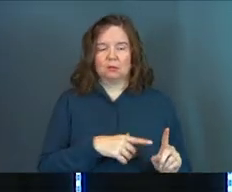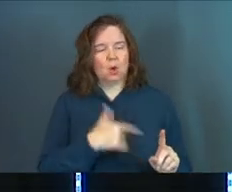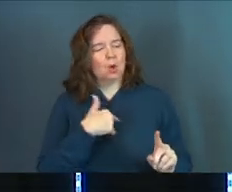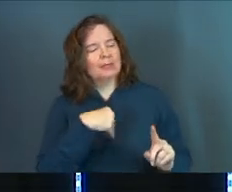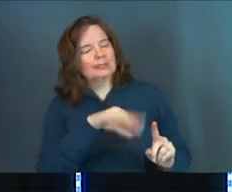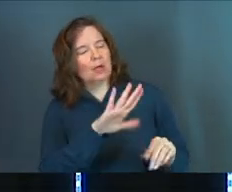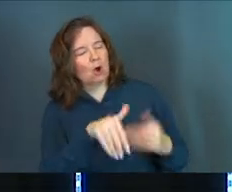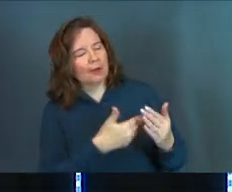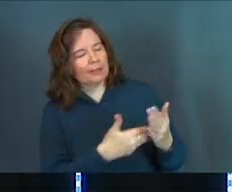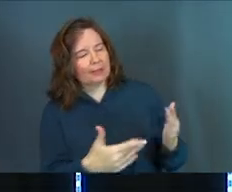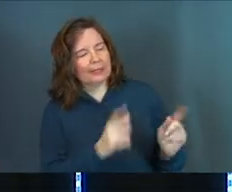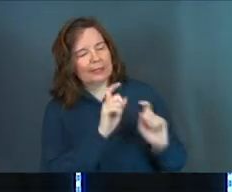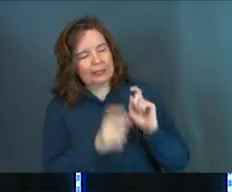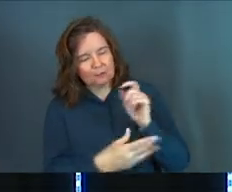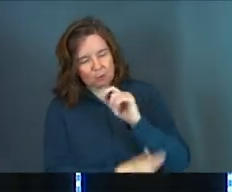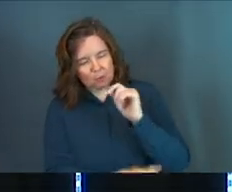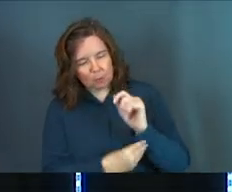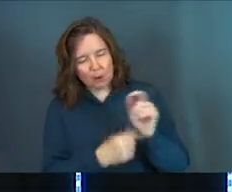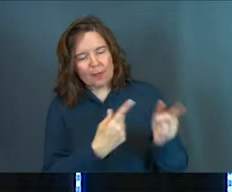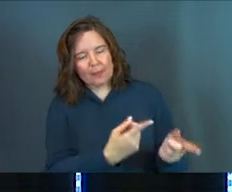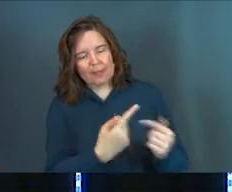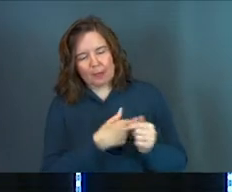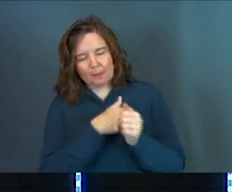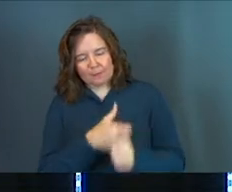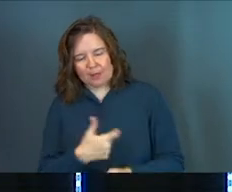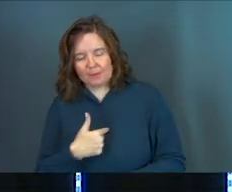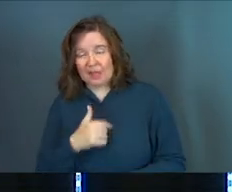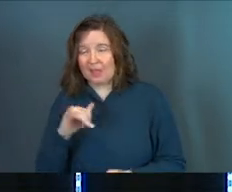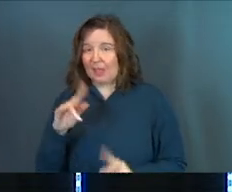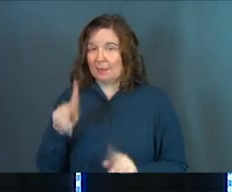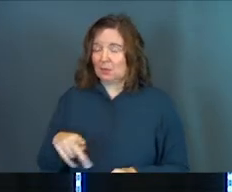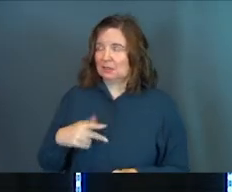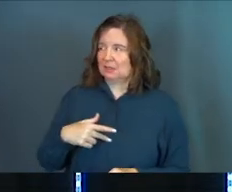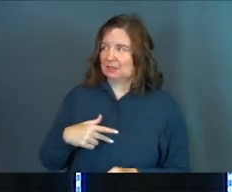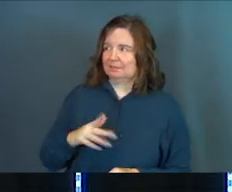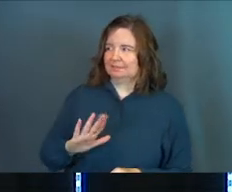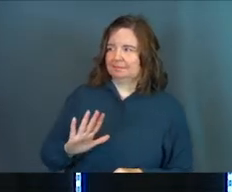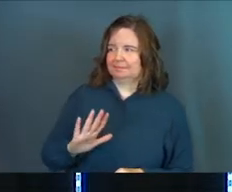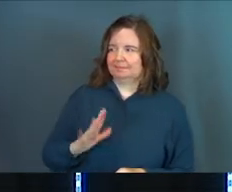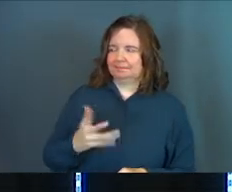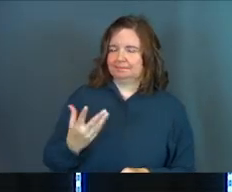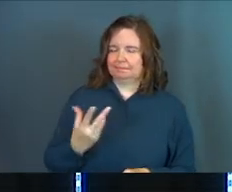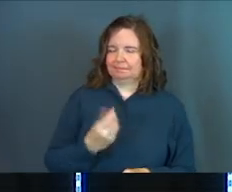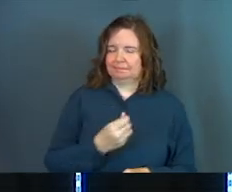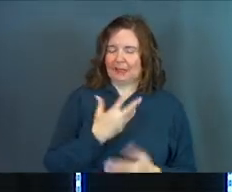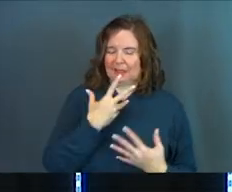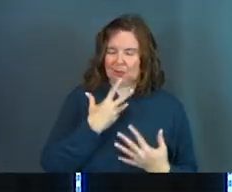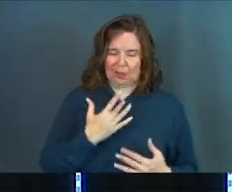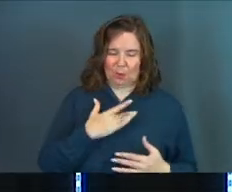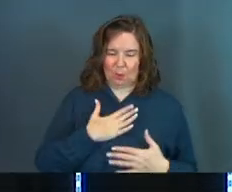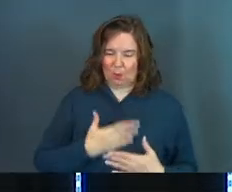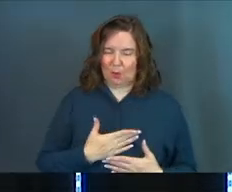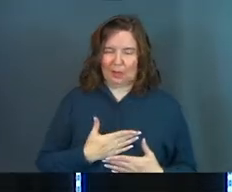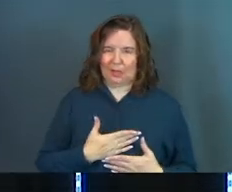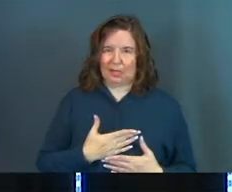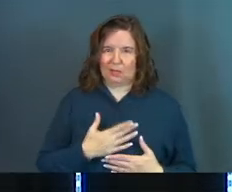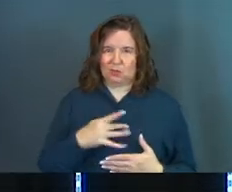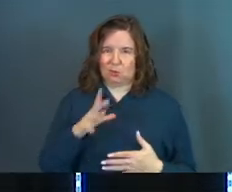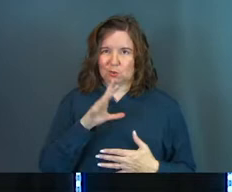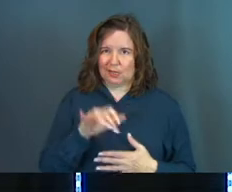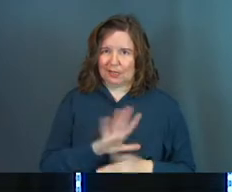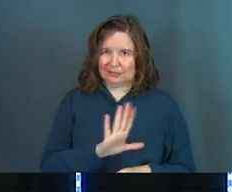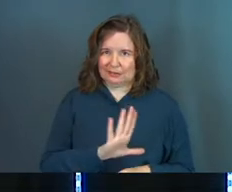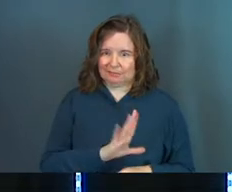you sell your things, give to the poor, and then come and follow me. And that person had walked away sad because they weren't willing to part with their